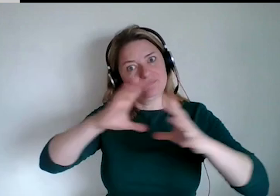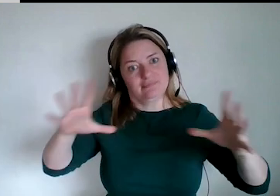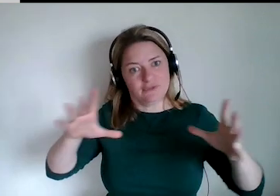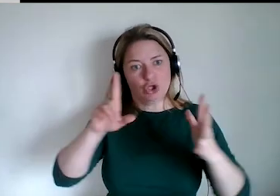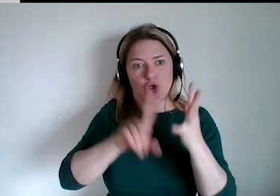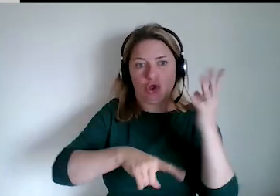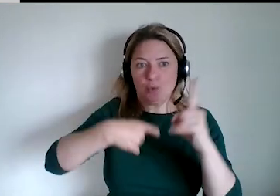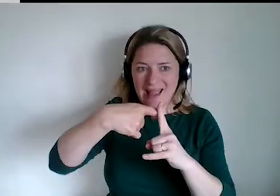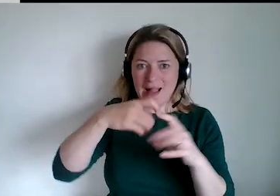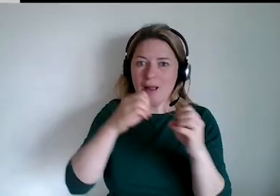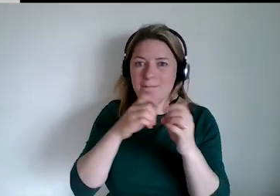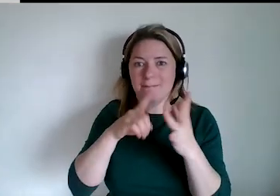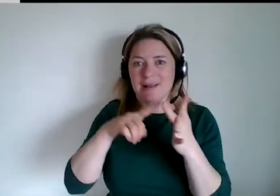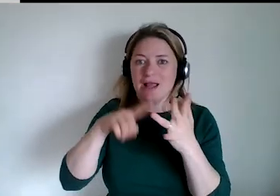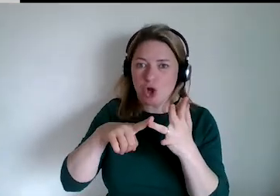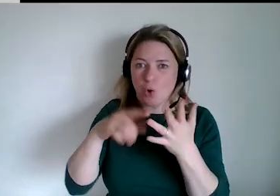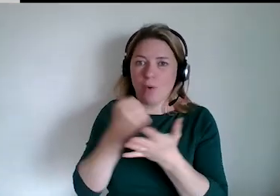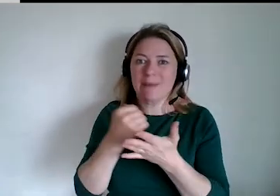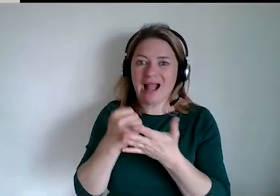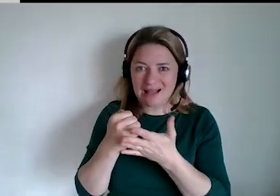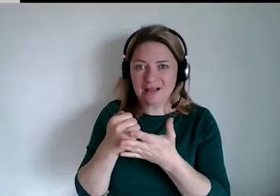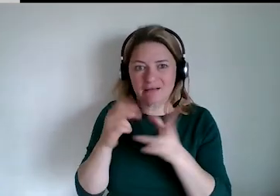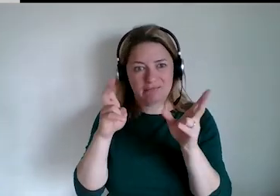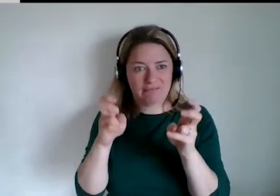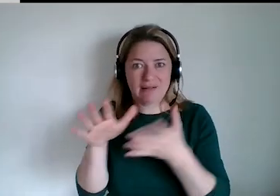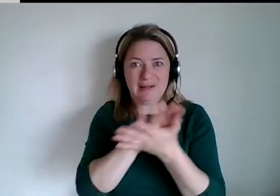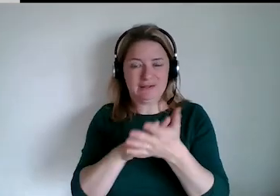is a repository for people's data and people's